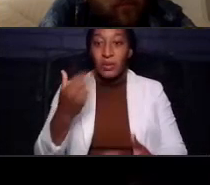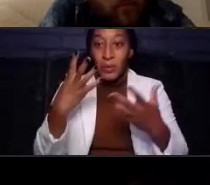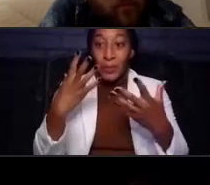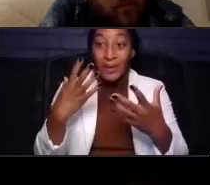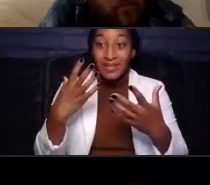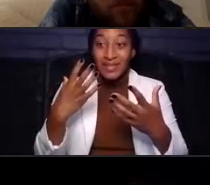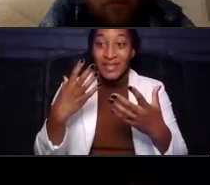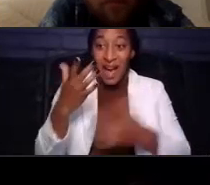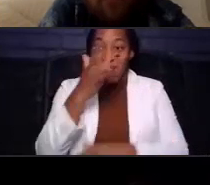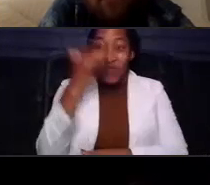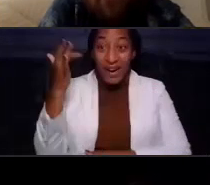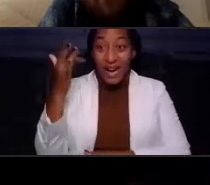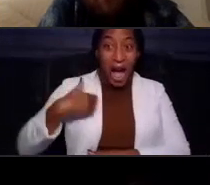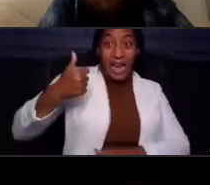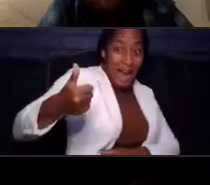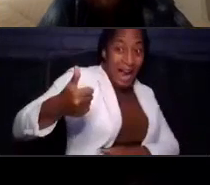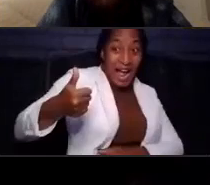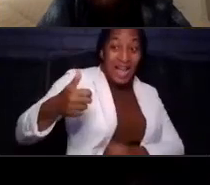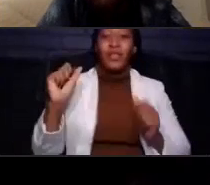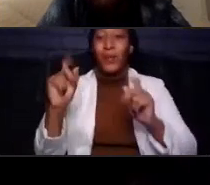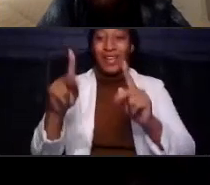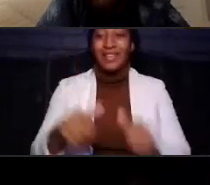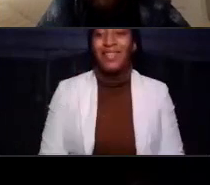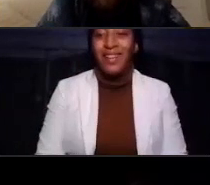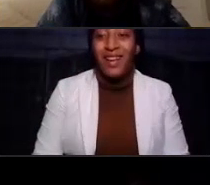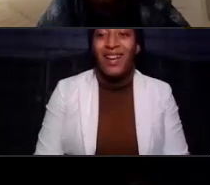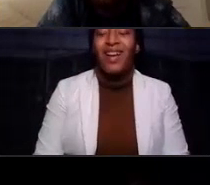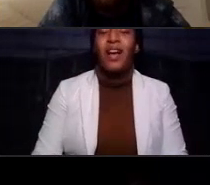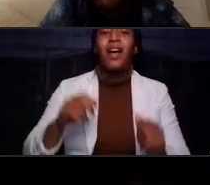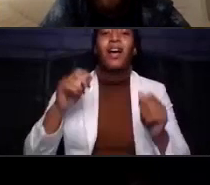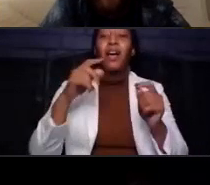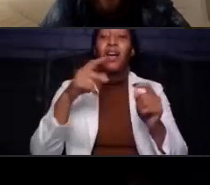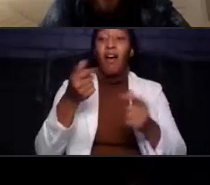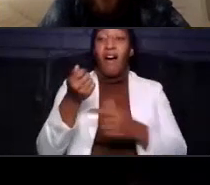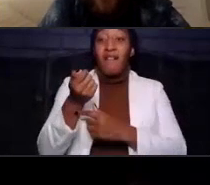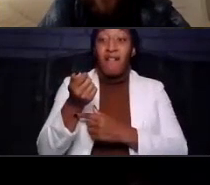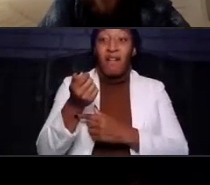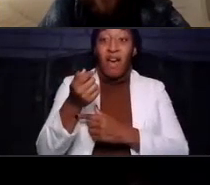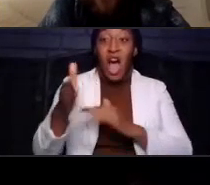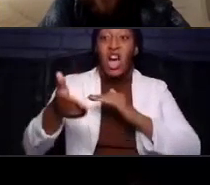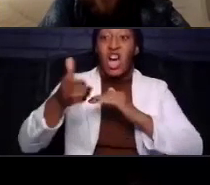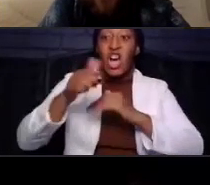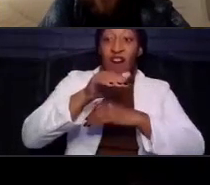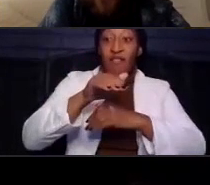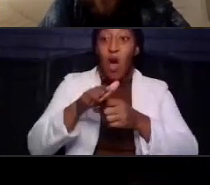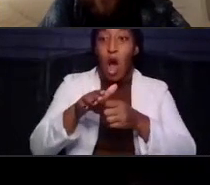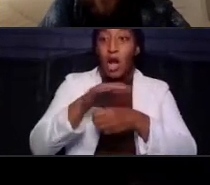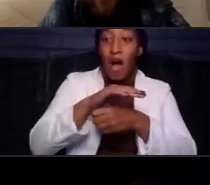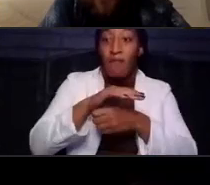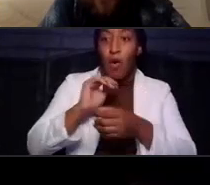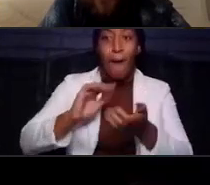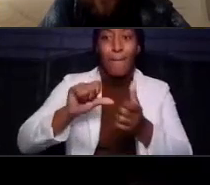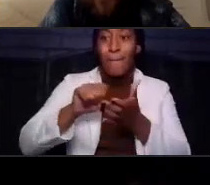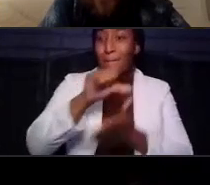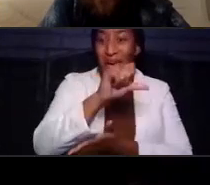forgot to get the thumbs up on that part. Great. All right. So a cover page is optional. In fact, I would advise you not